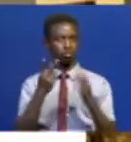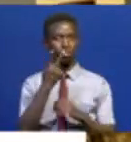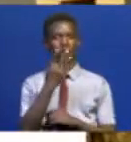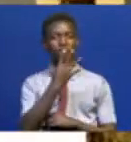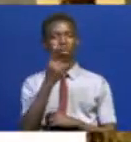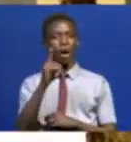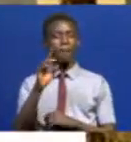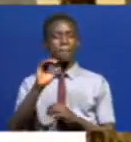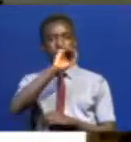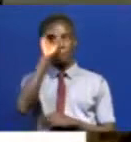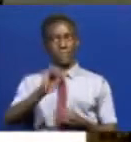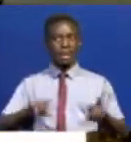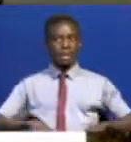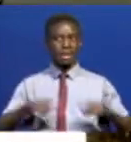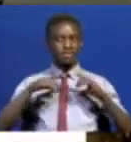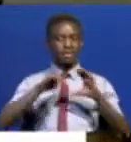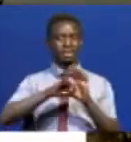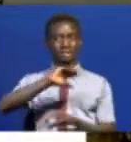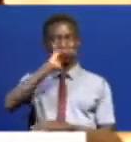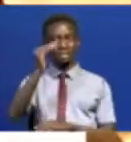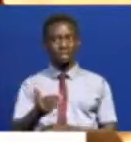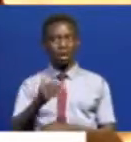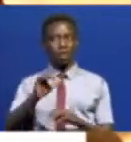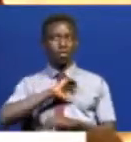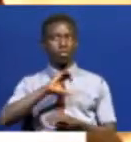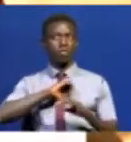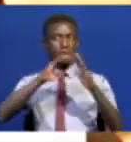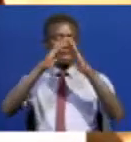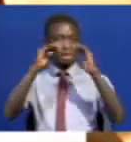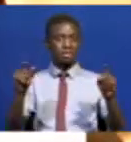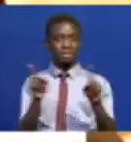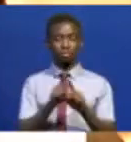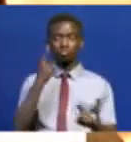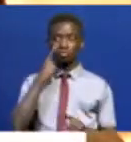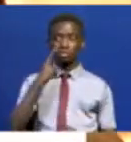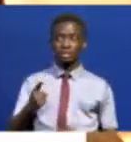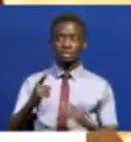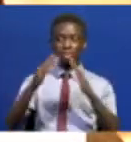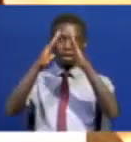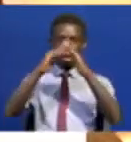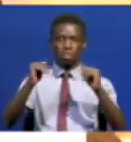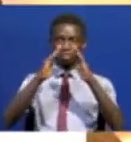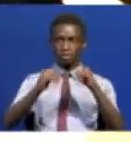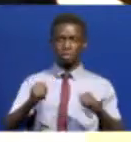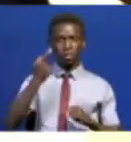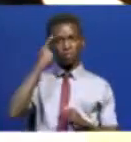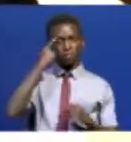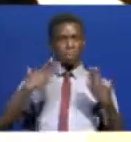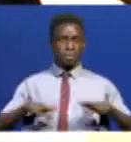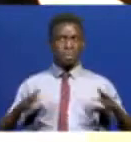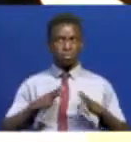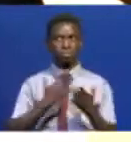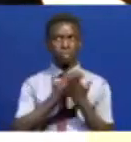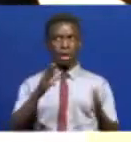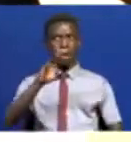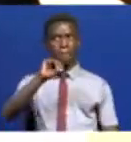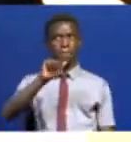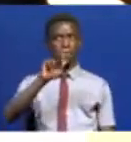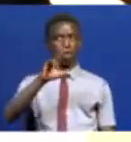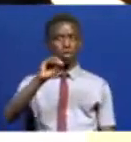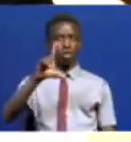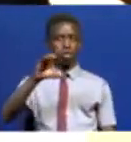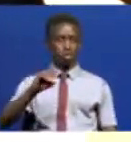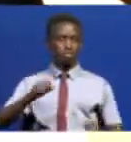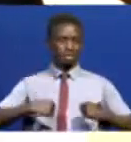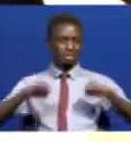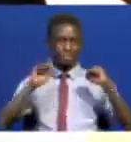respondents living in urban areas owned a house. Habitat for Humanity's Africa Areas Vice President Maurice Makolo says the research